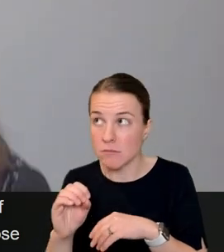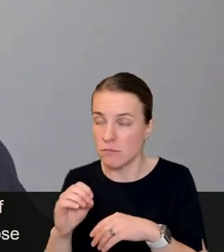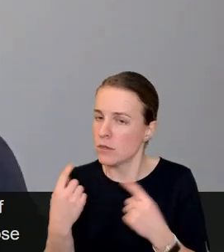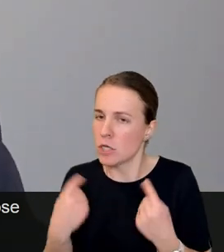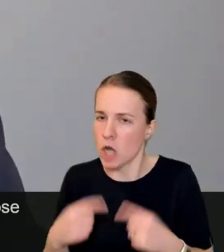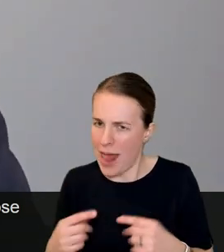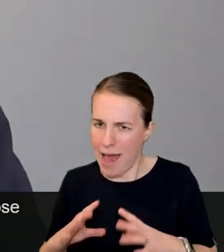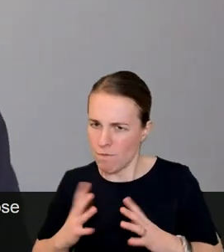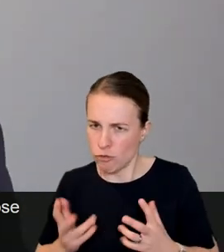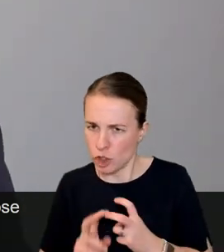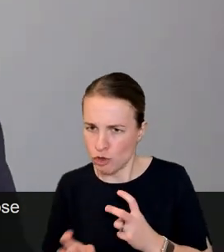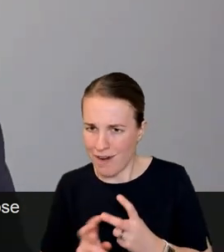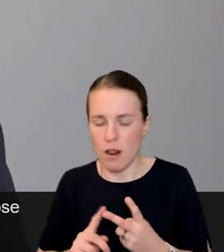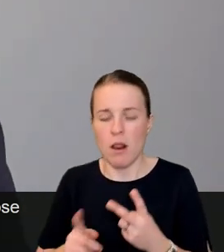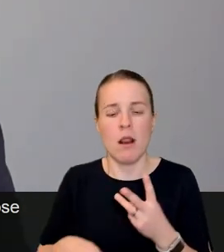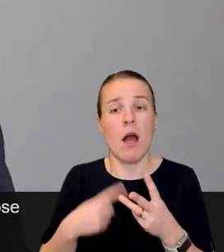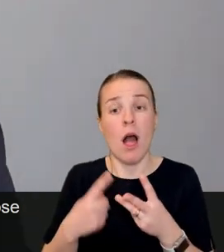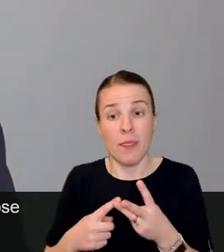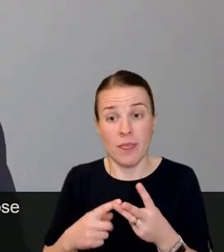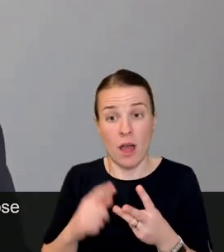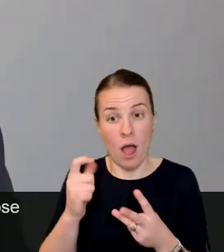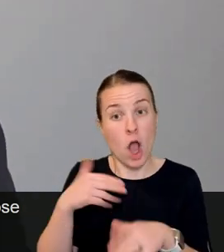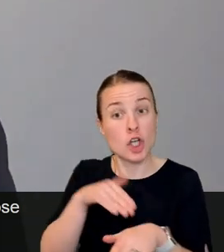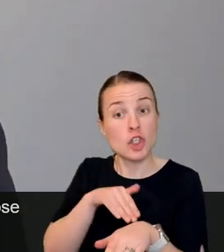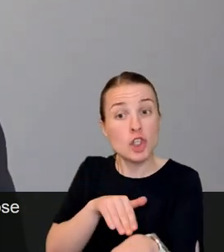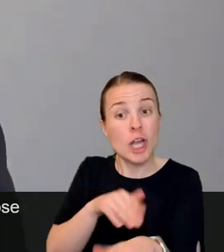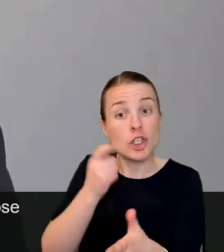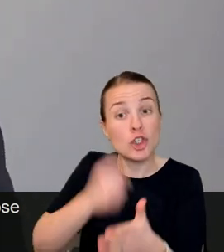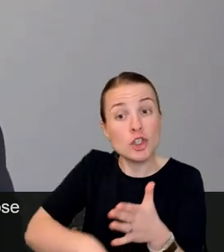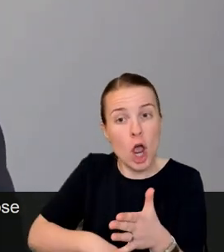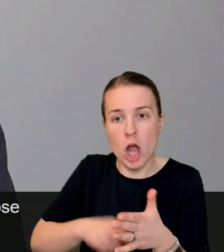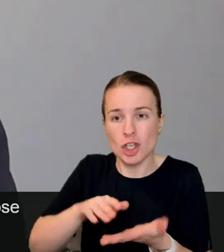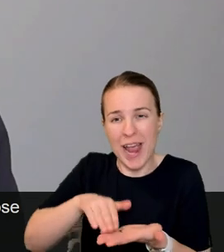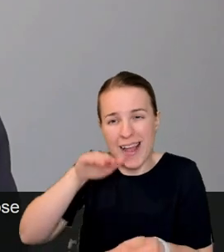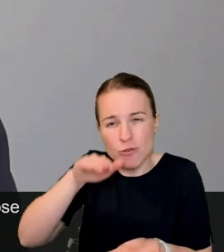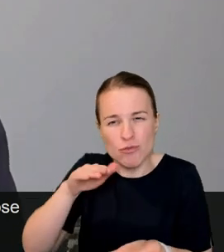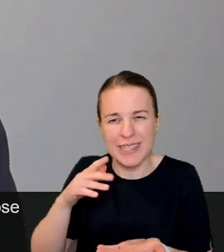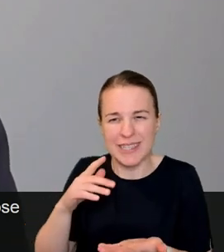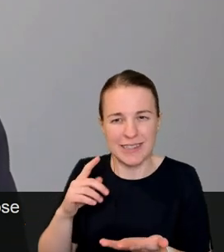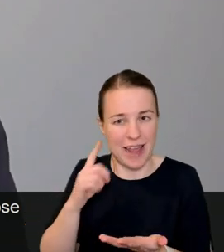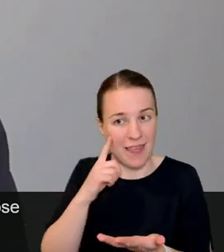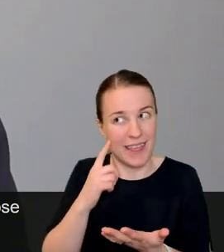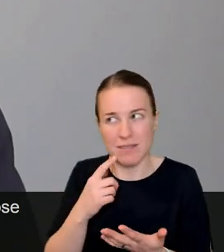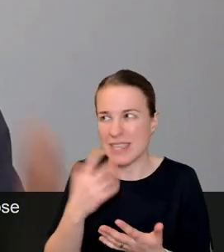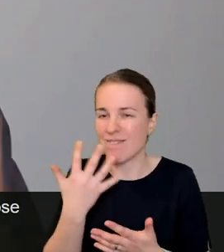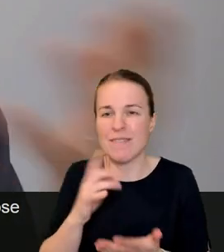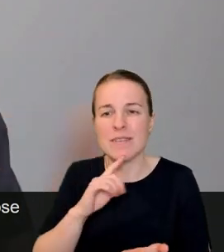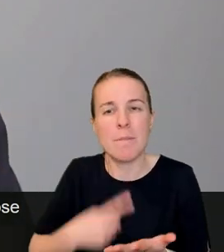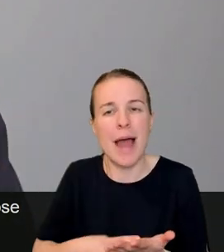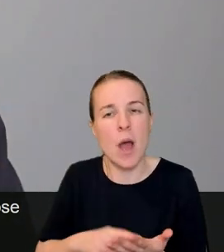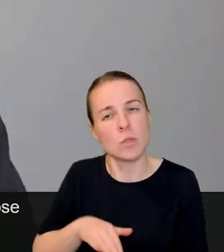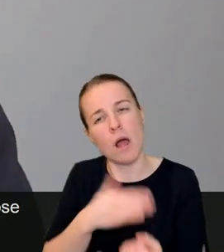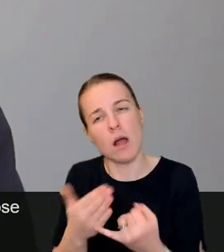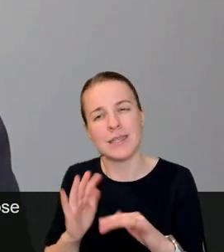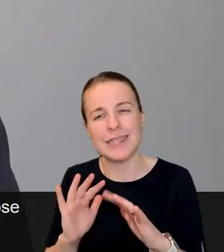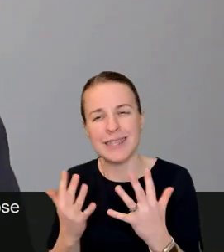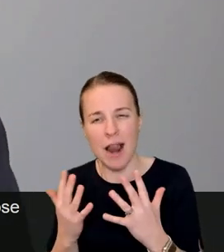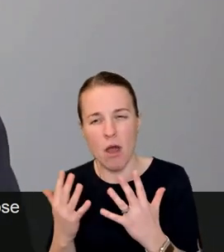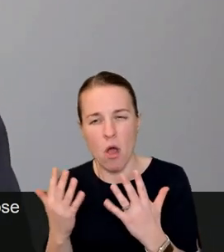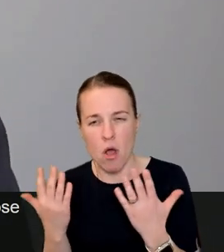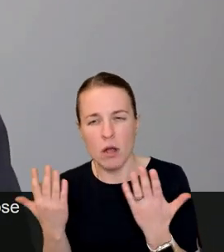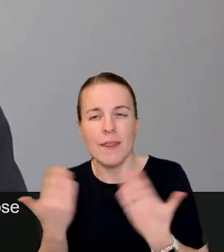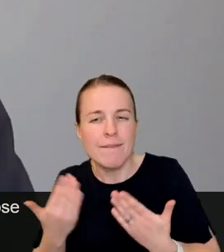to increase the congestion charge that Jill knows about 7 days a week to £15 up until 10 p.m. And there are other conditions